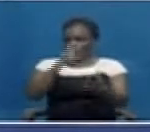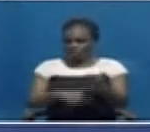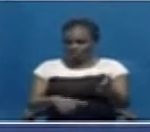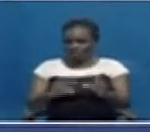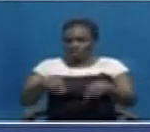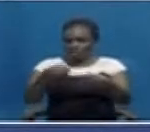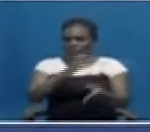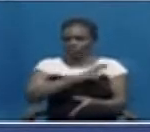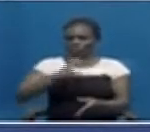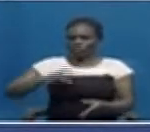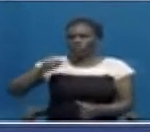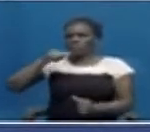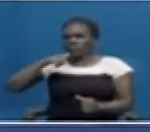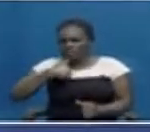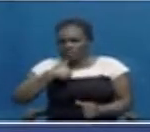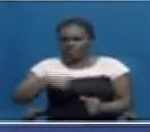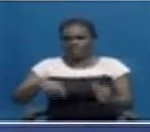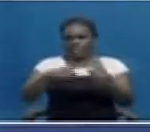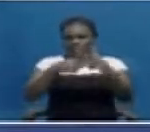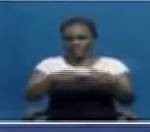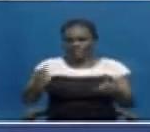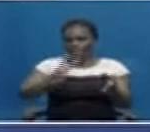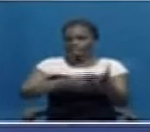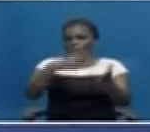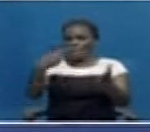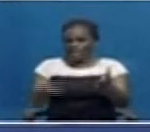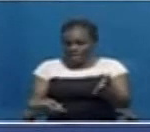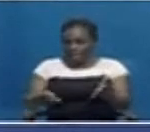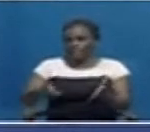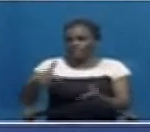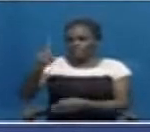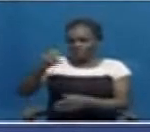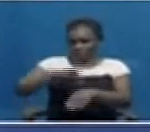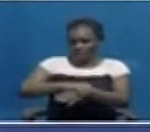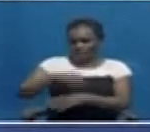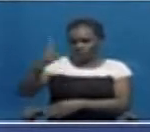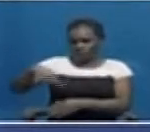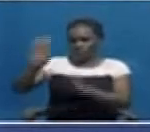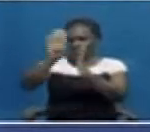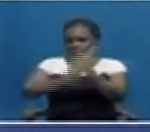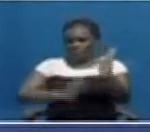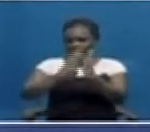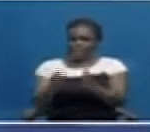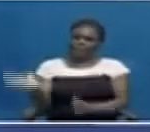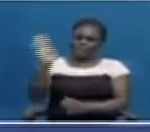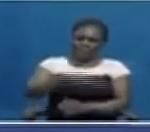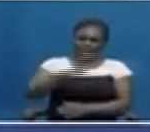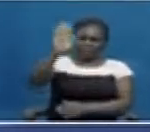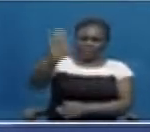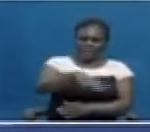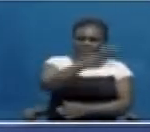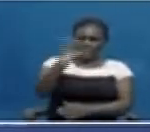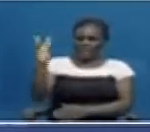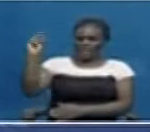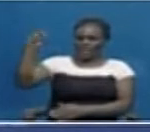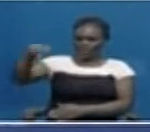the commission a fresh start. Having failed to get the president's nod, the bill is headed back to the National Assembly for MPs